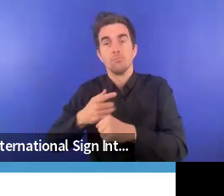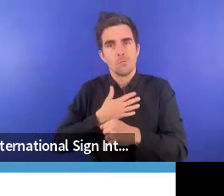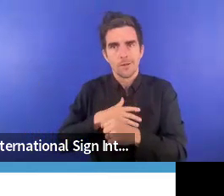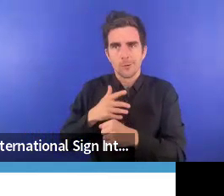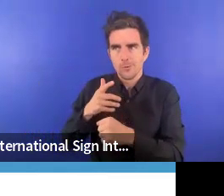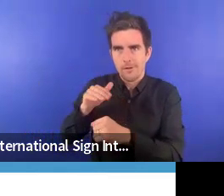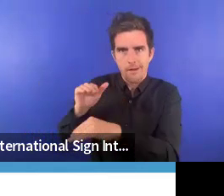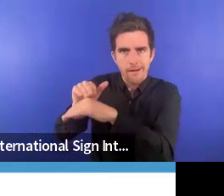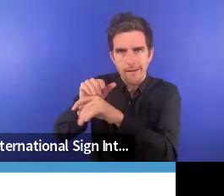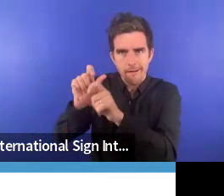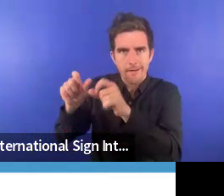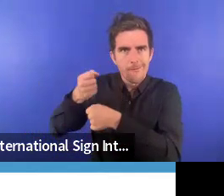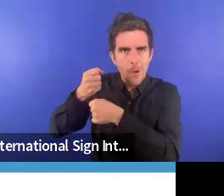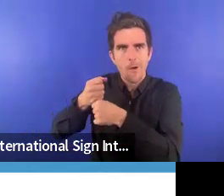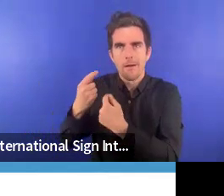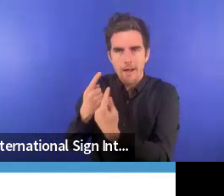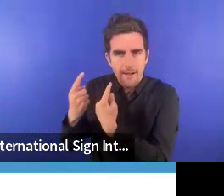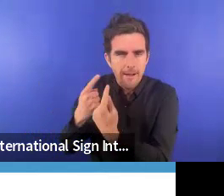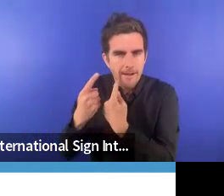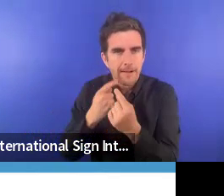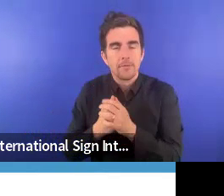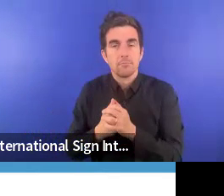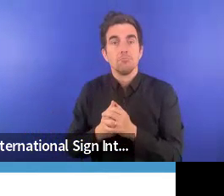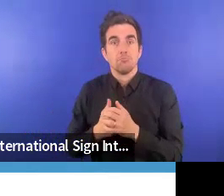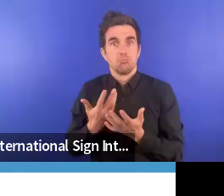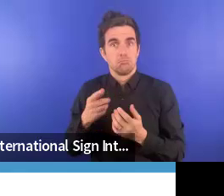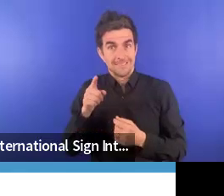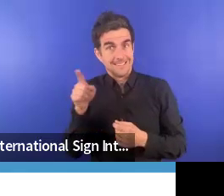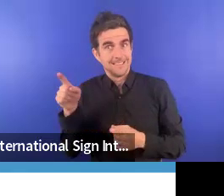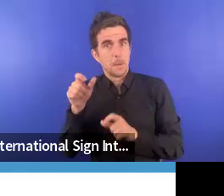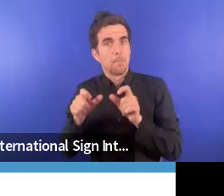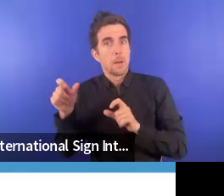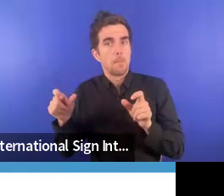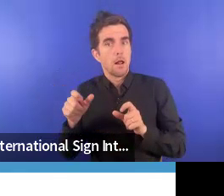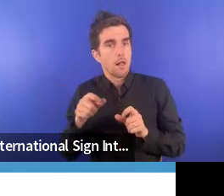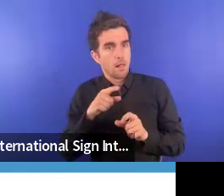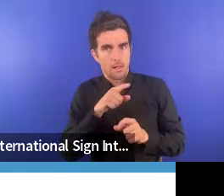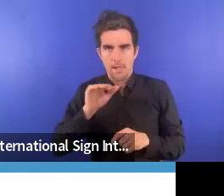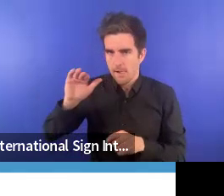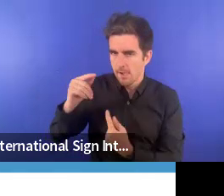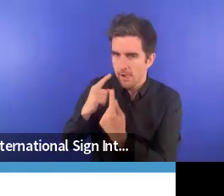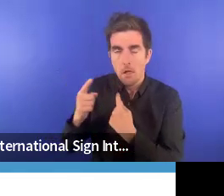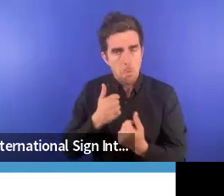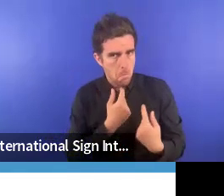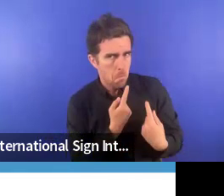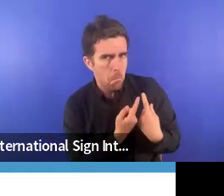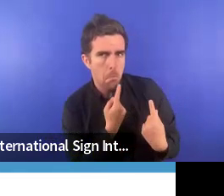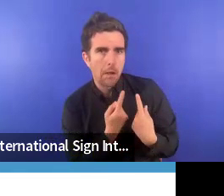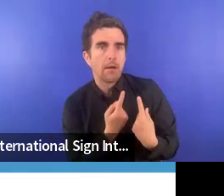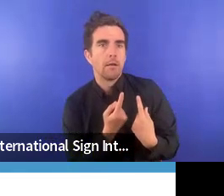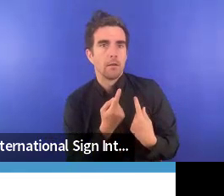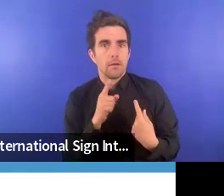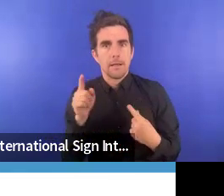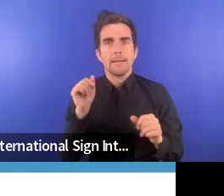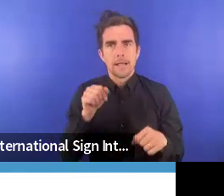actually reach. And so they're the ones that will get your message to the intended audience. So you want to engage them. You want